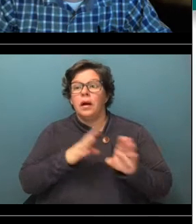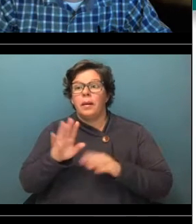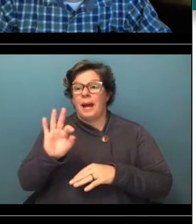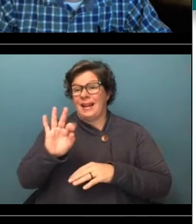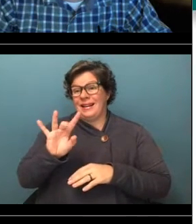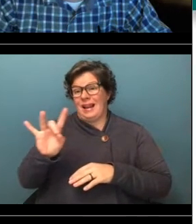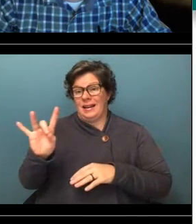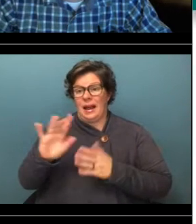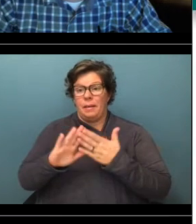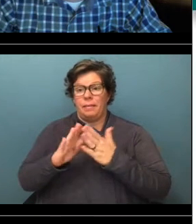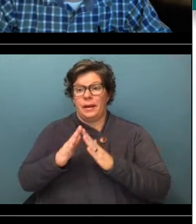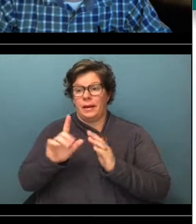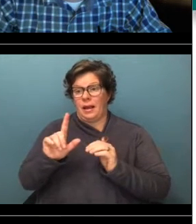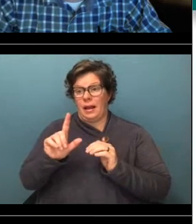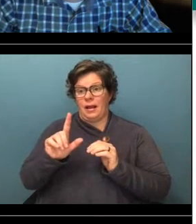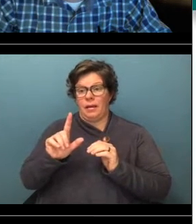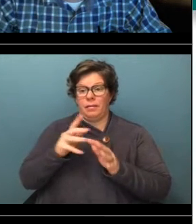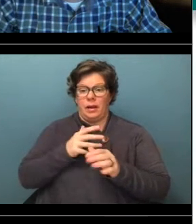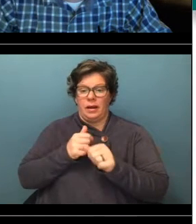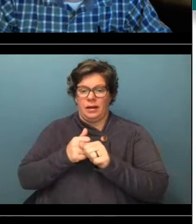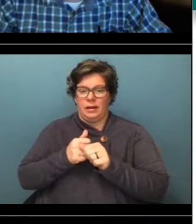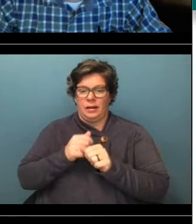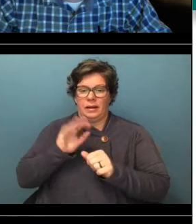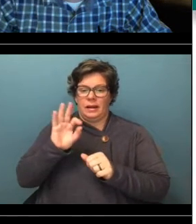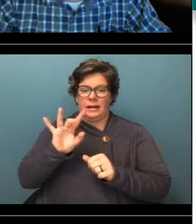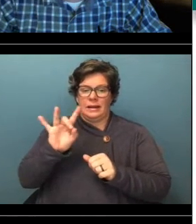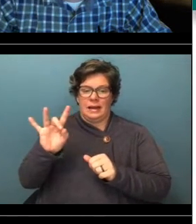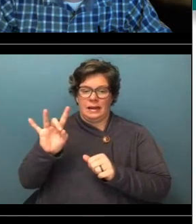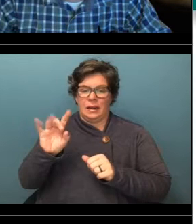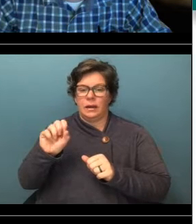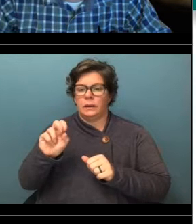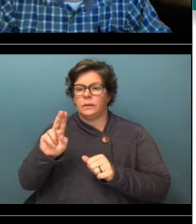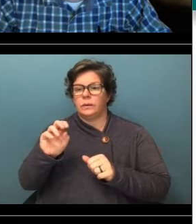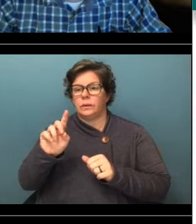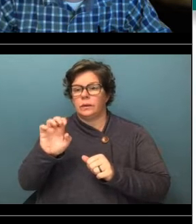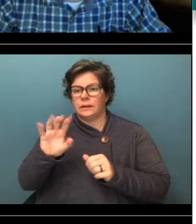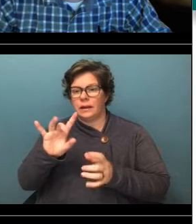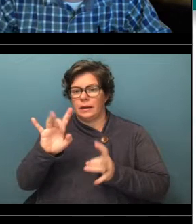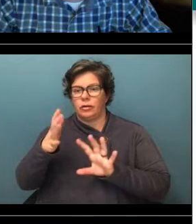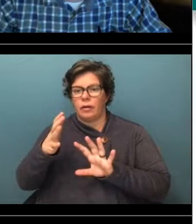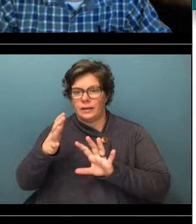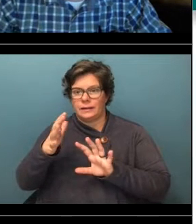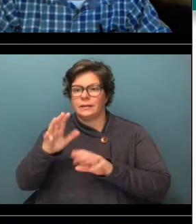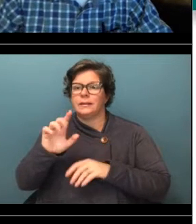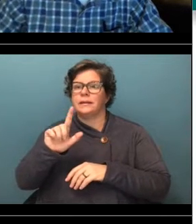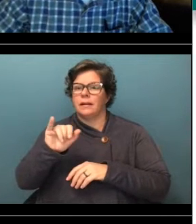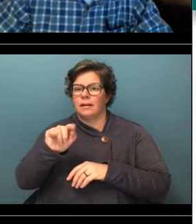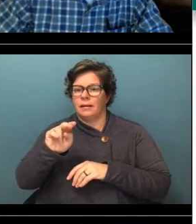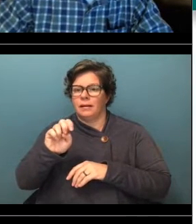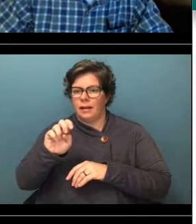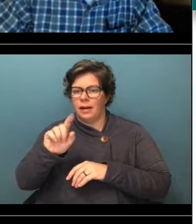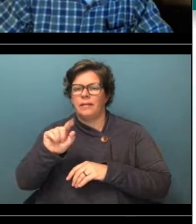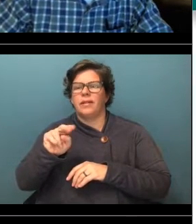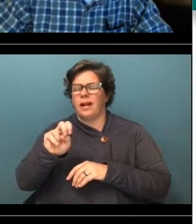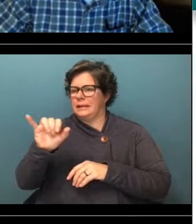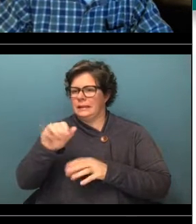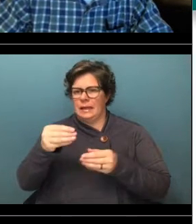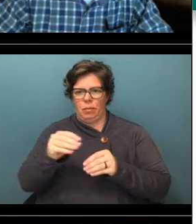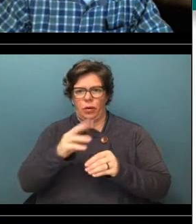live, they updated their name to 988 Suicide and Crisis Lifeline. It's the same